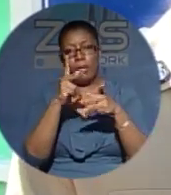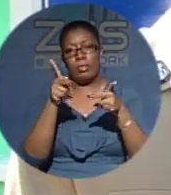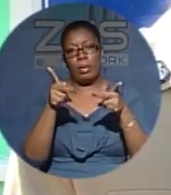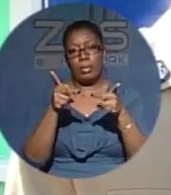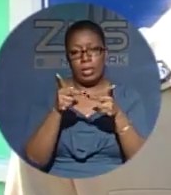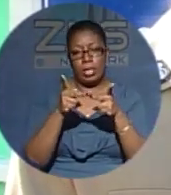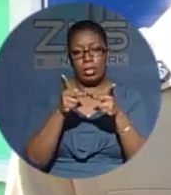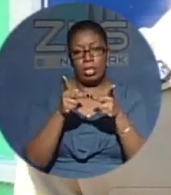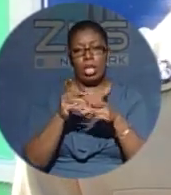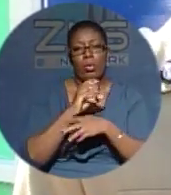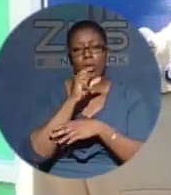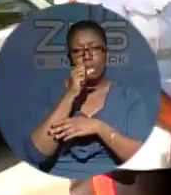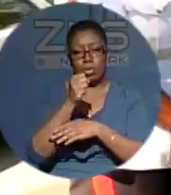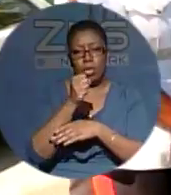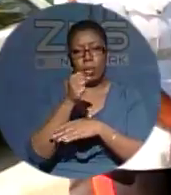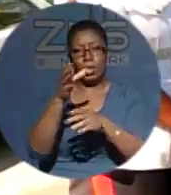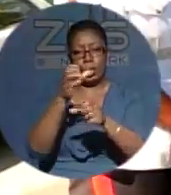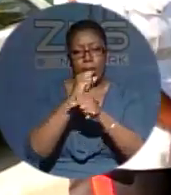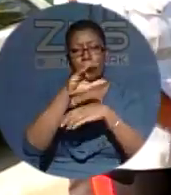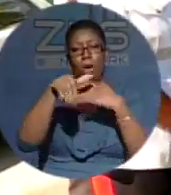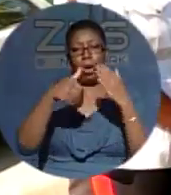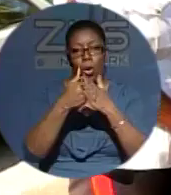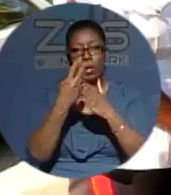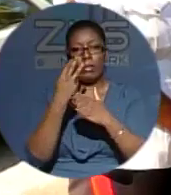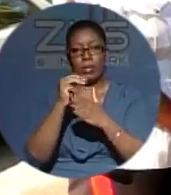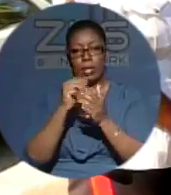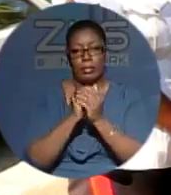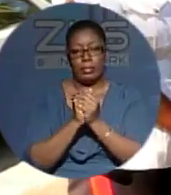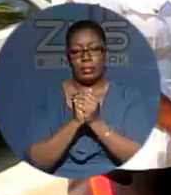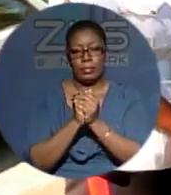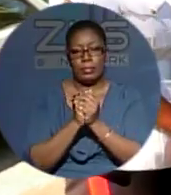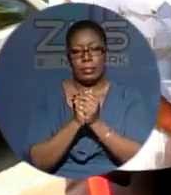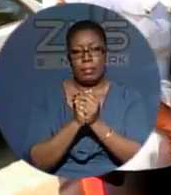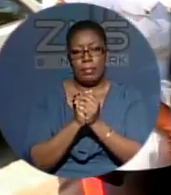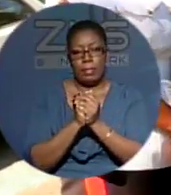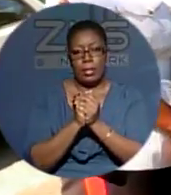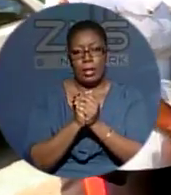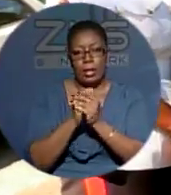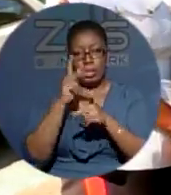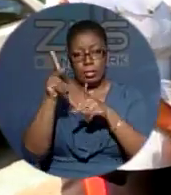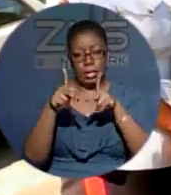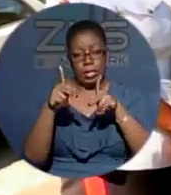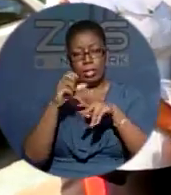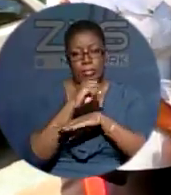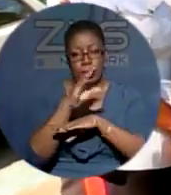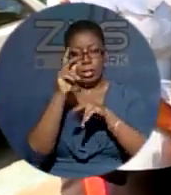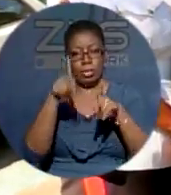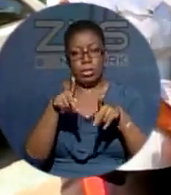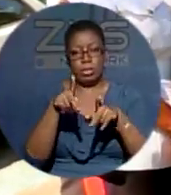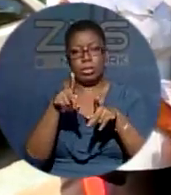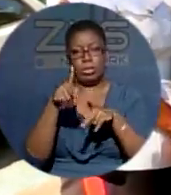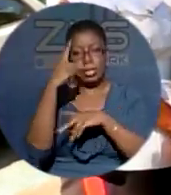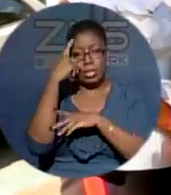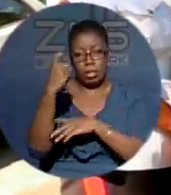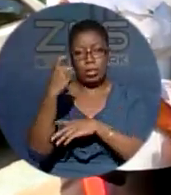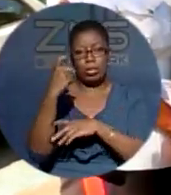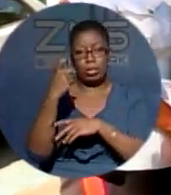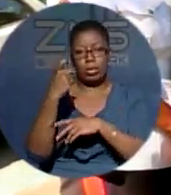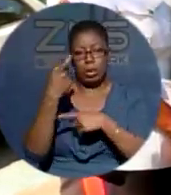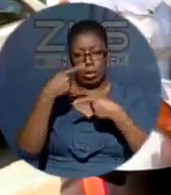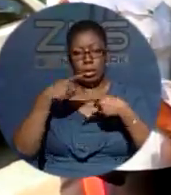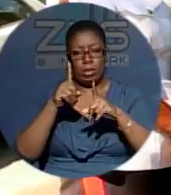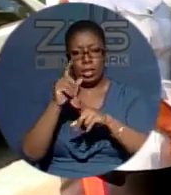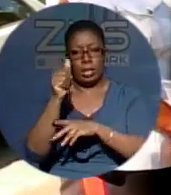we will have them all in custody. Again, the police are advising suspects to turn themselves in. And they're also warning anyone that